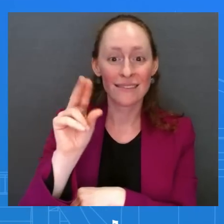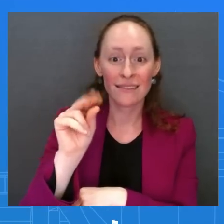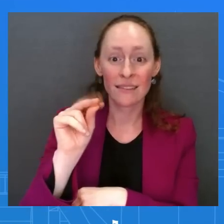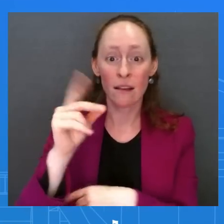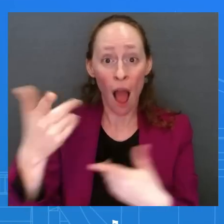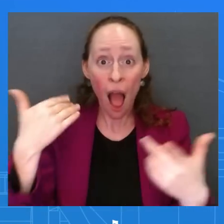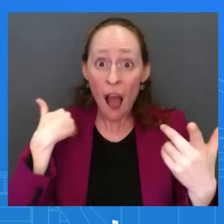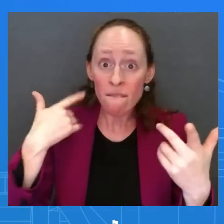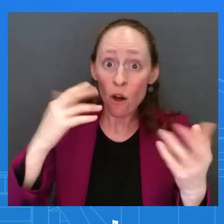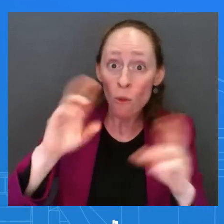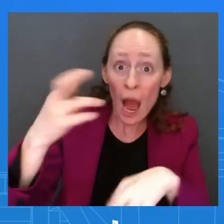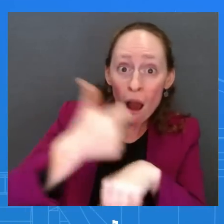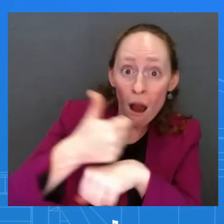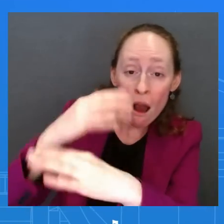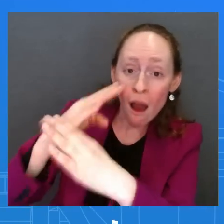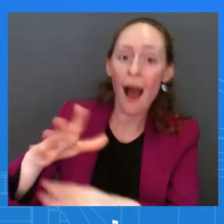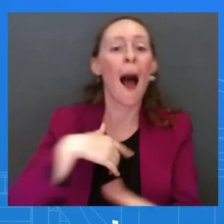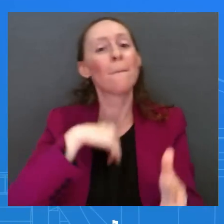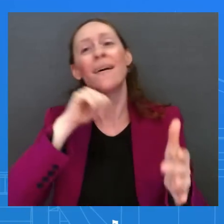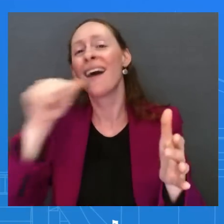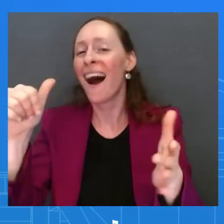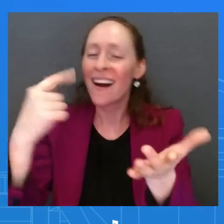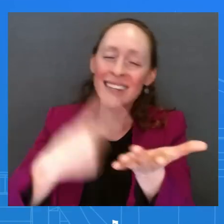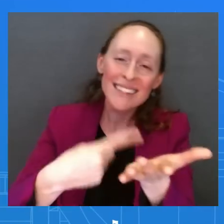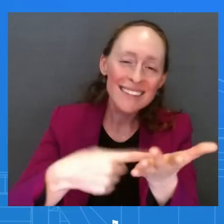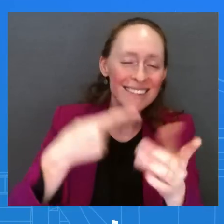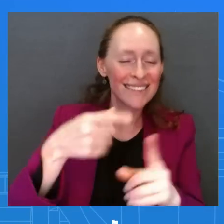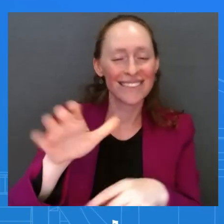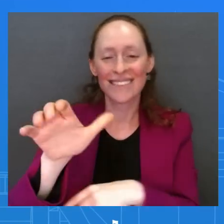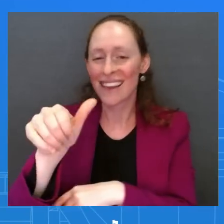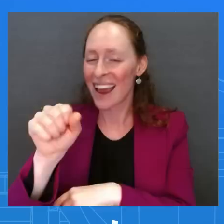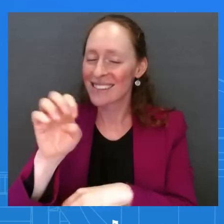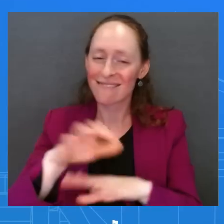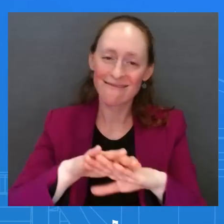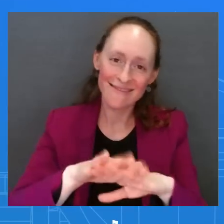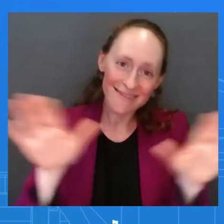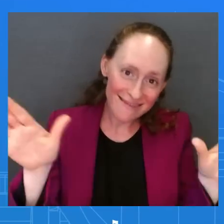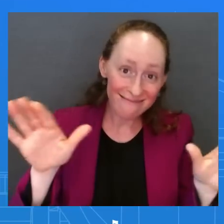anything that is related to this case. As you stated, there are we've